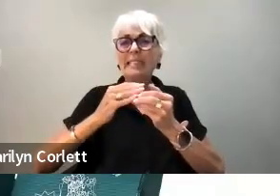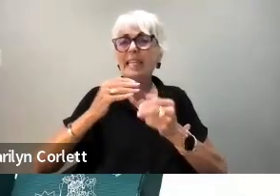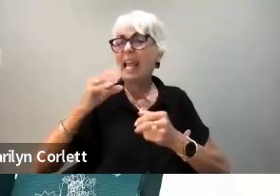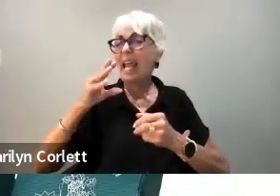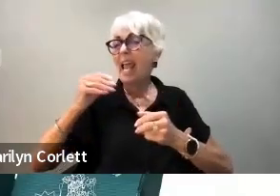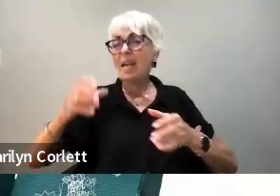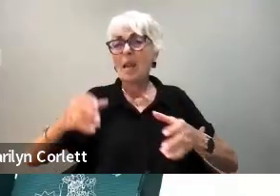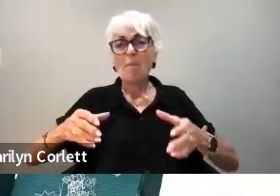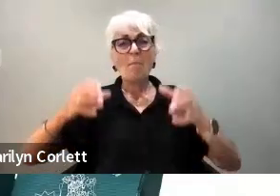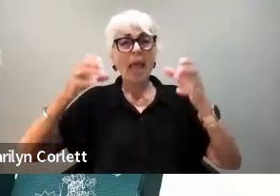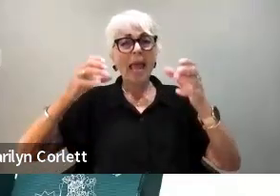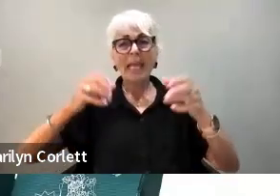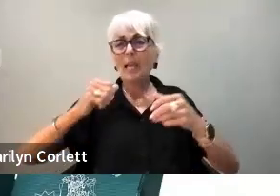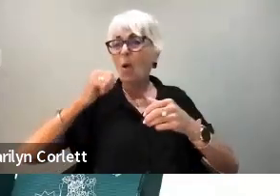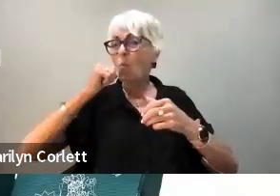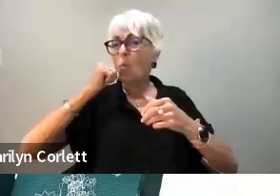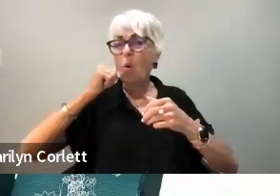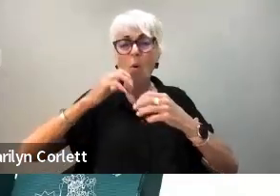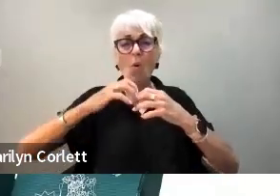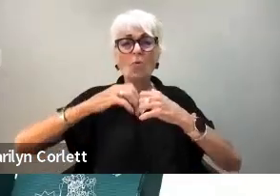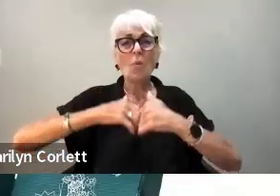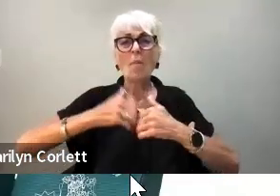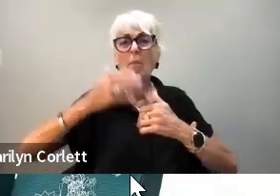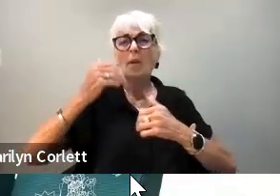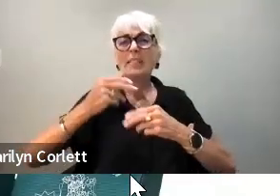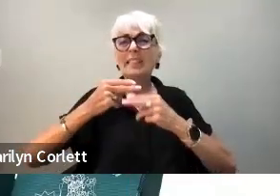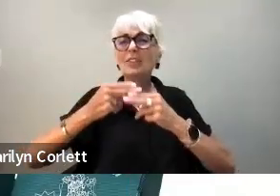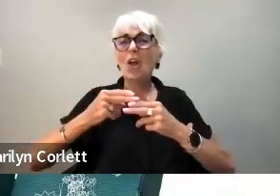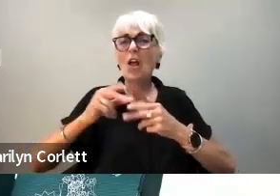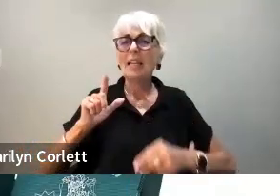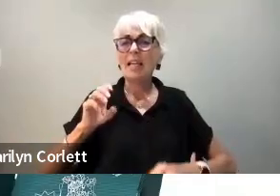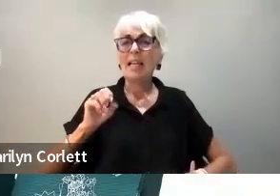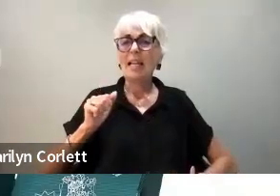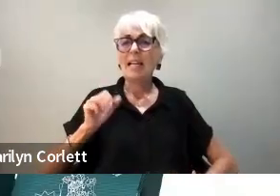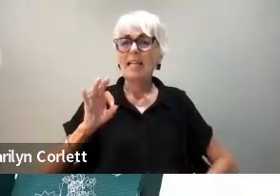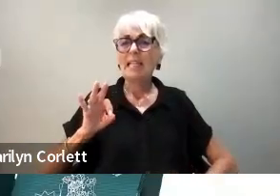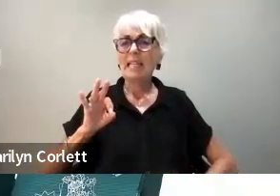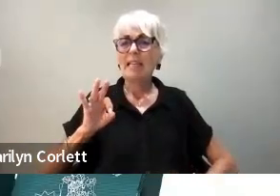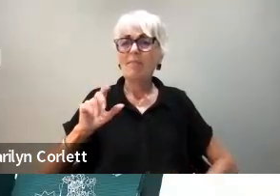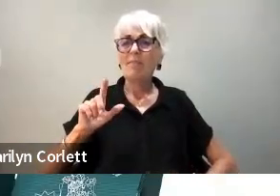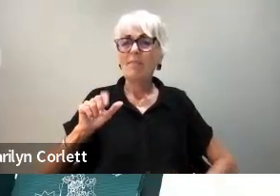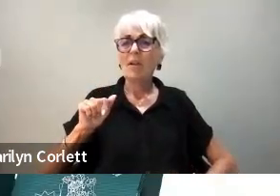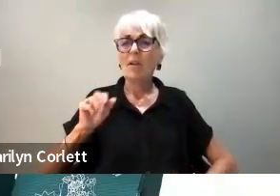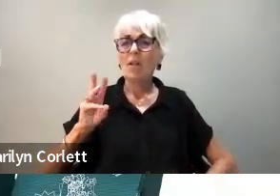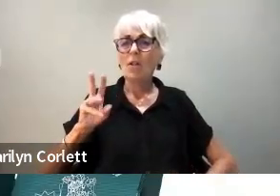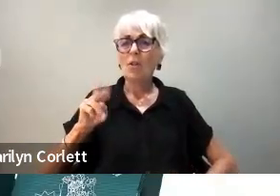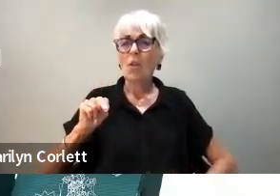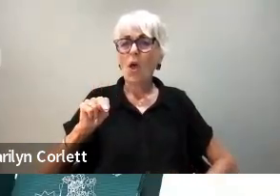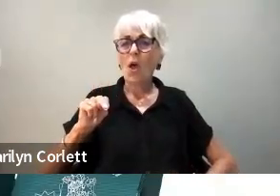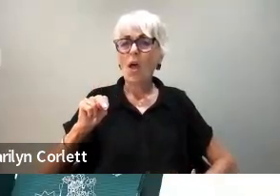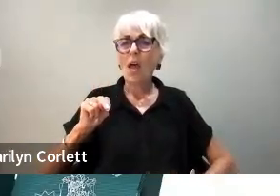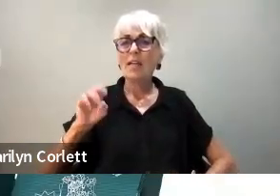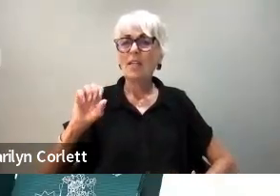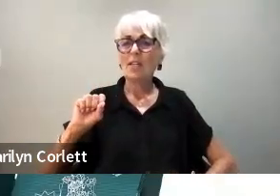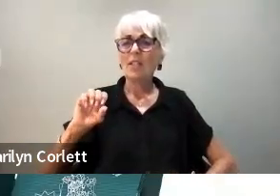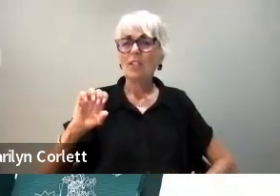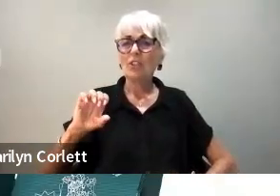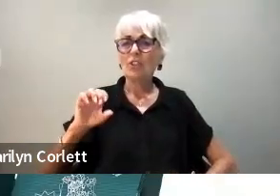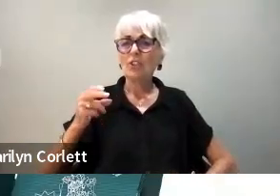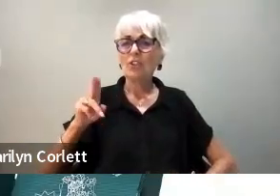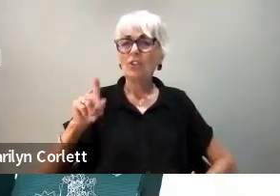on you because you have that leaf lawn shoot in there. And then if you want to get adventurous, these are